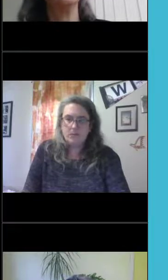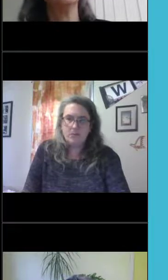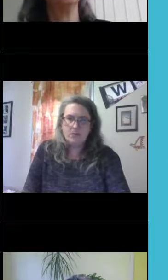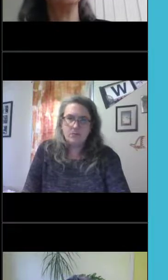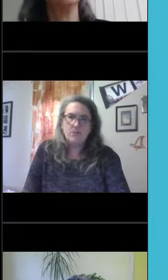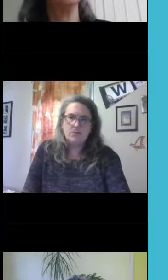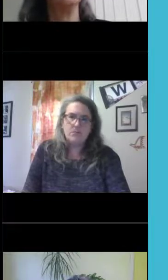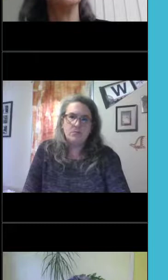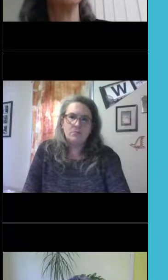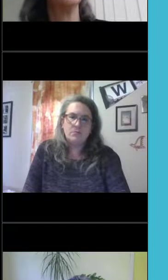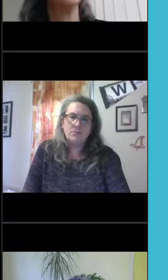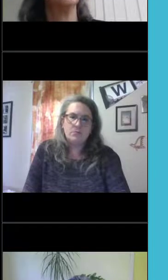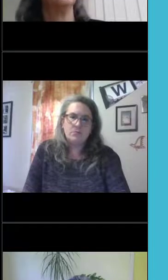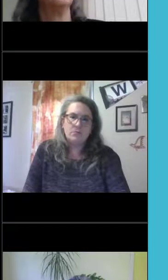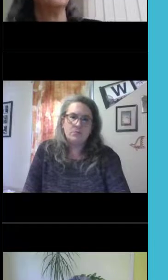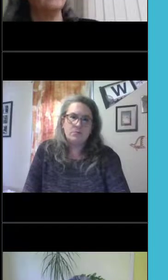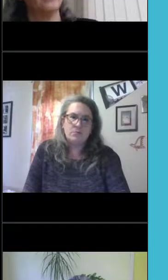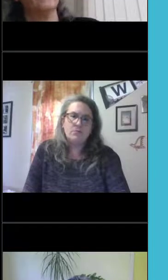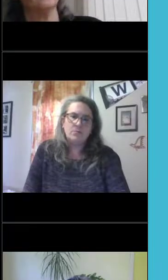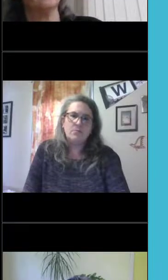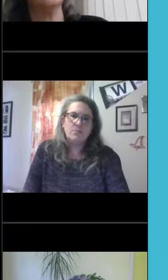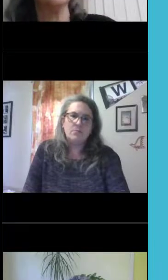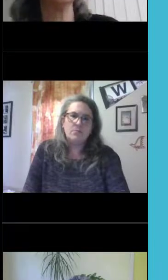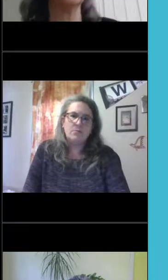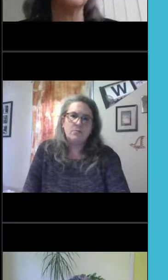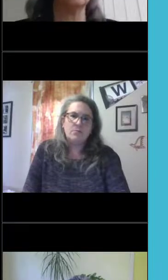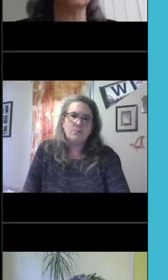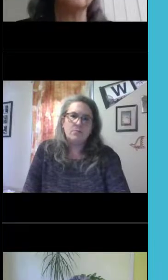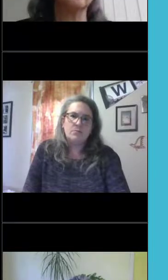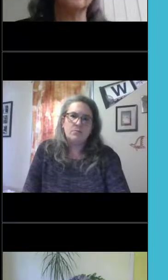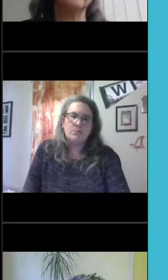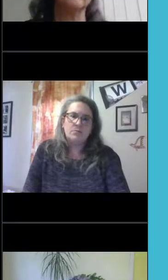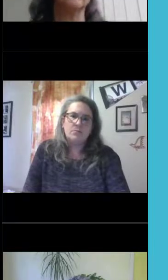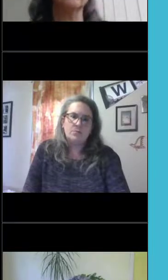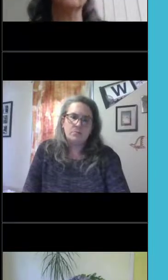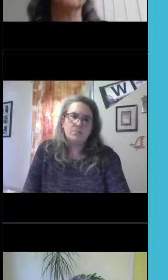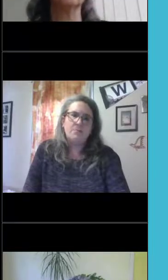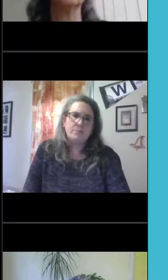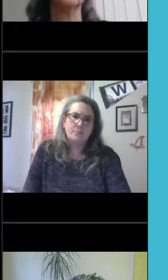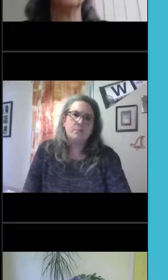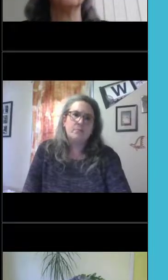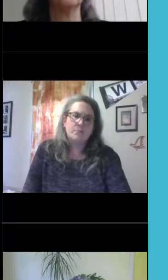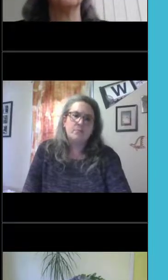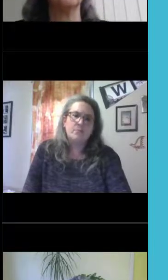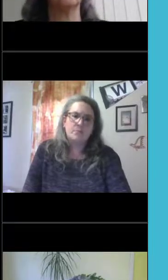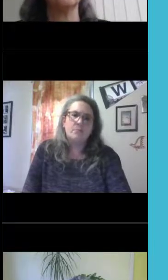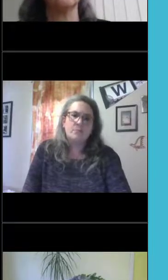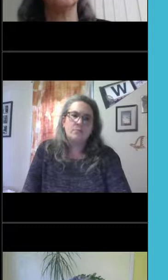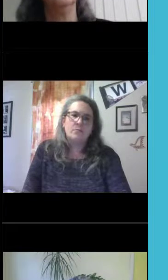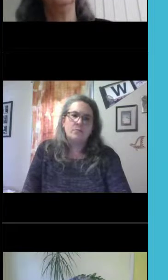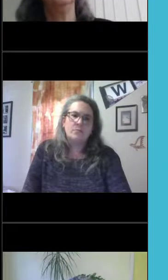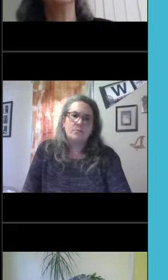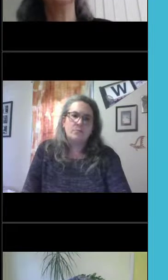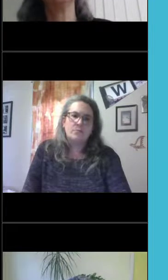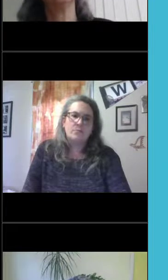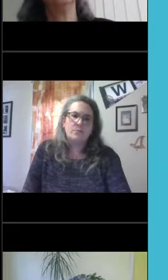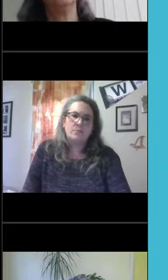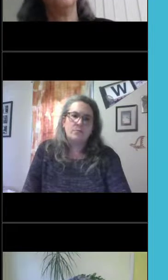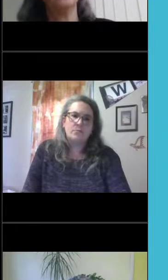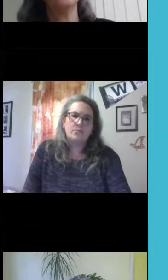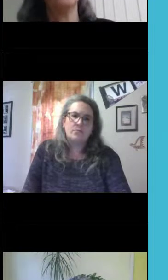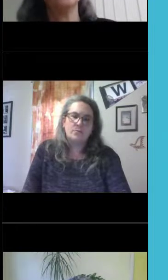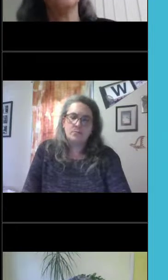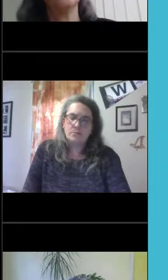yeah, you know, I can't say that off the top of my head. It does definitely play a role, and it also depends on not just the relationship, but also